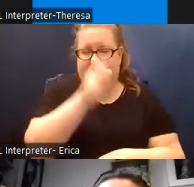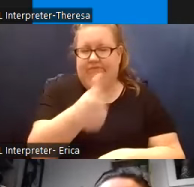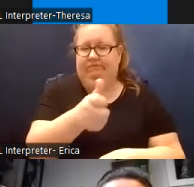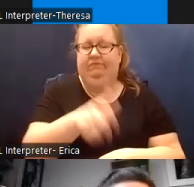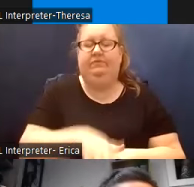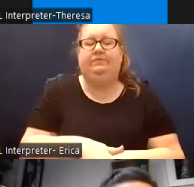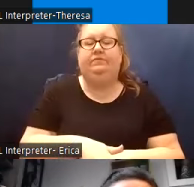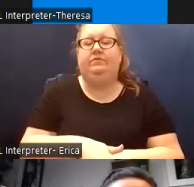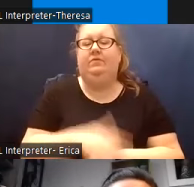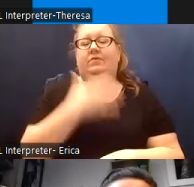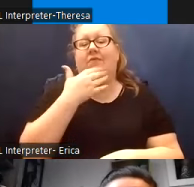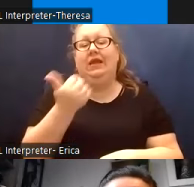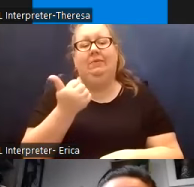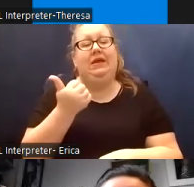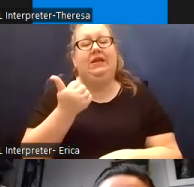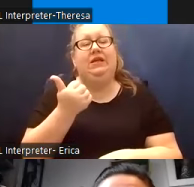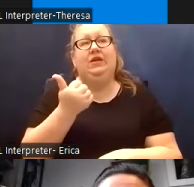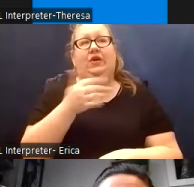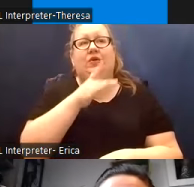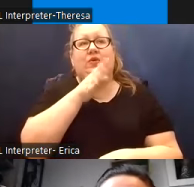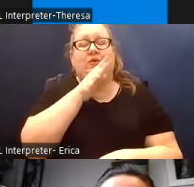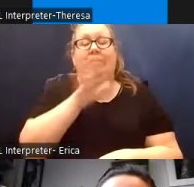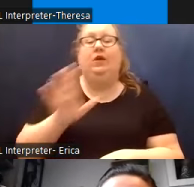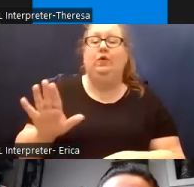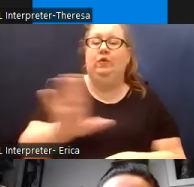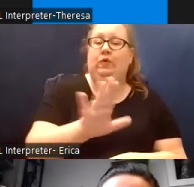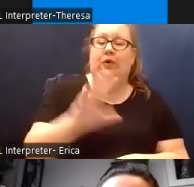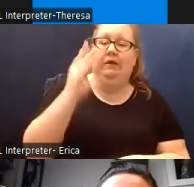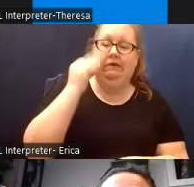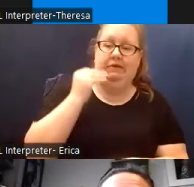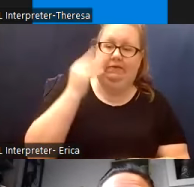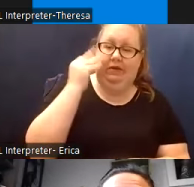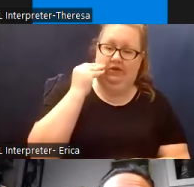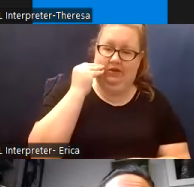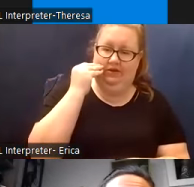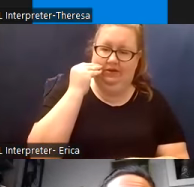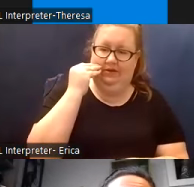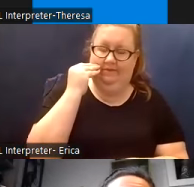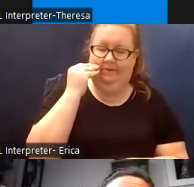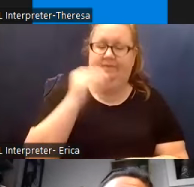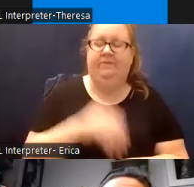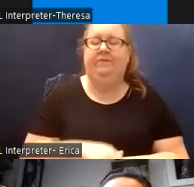to, speak from your own experience. And if you